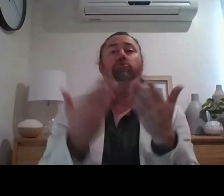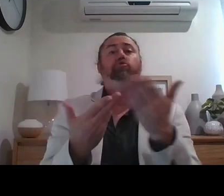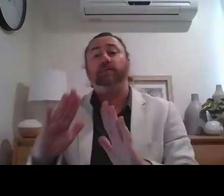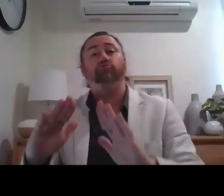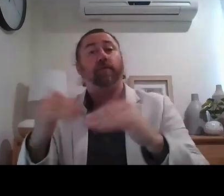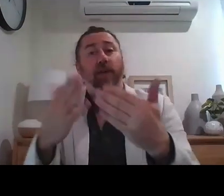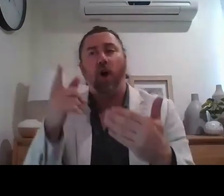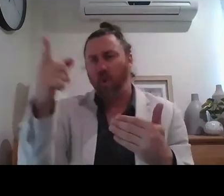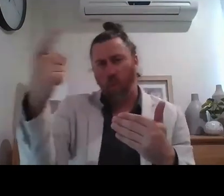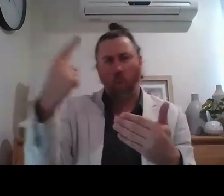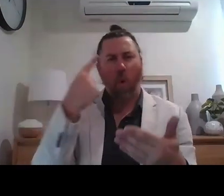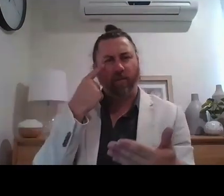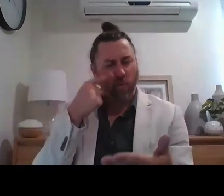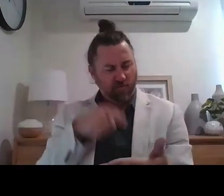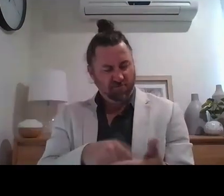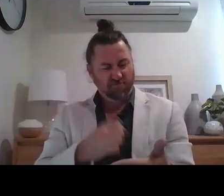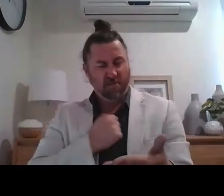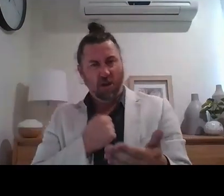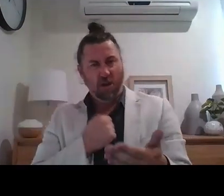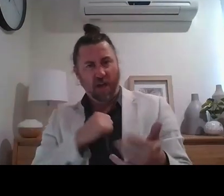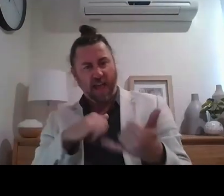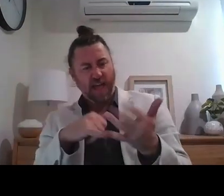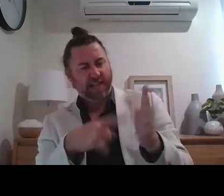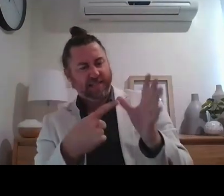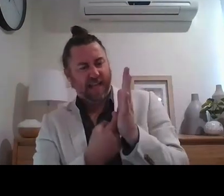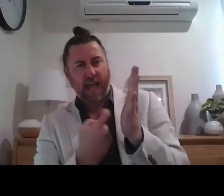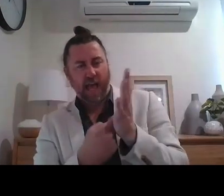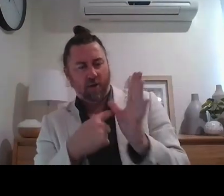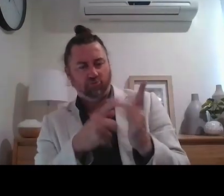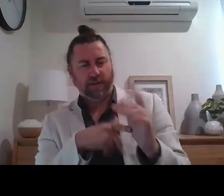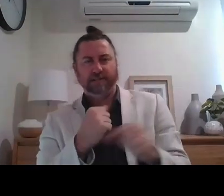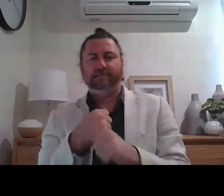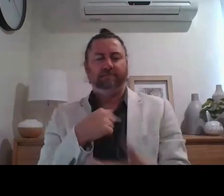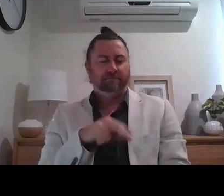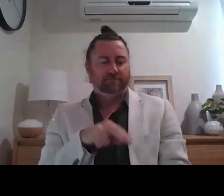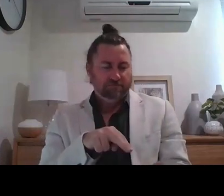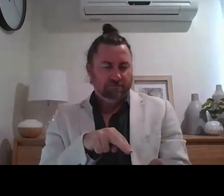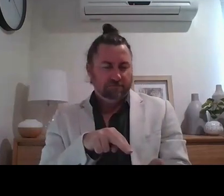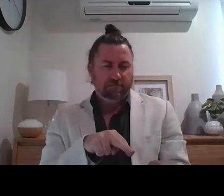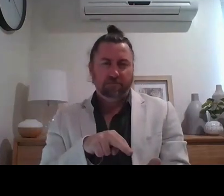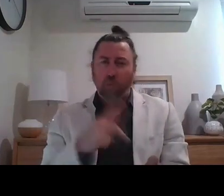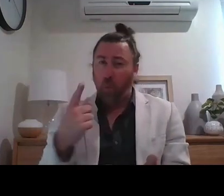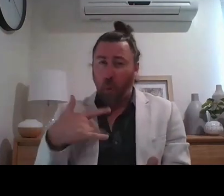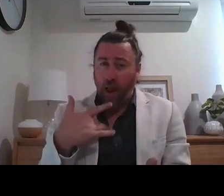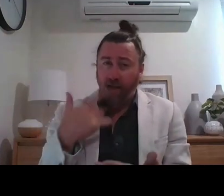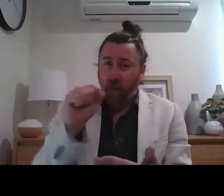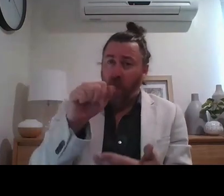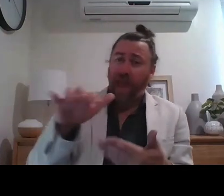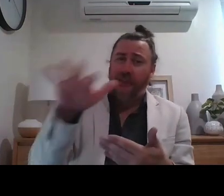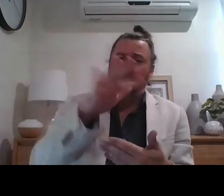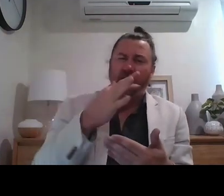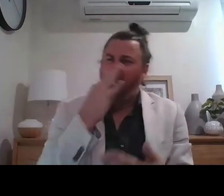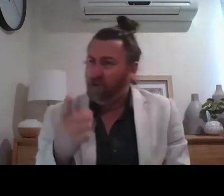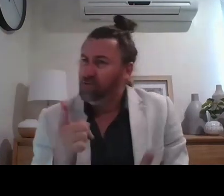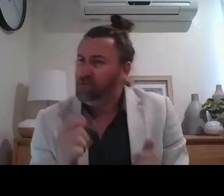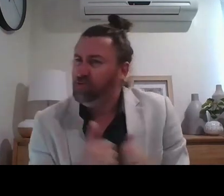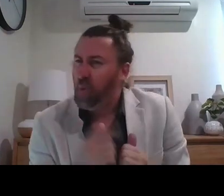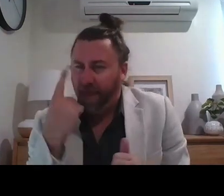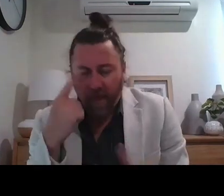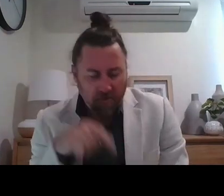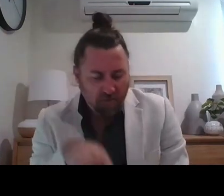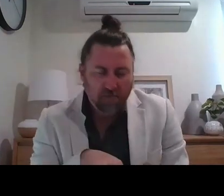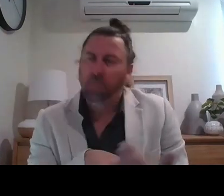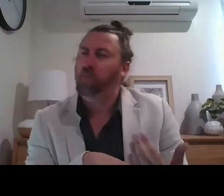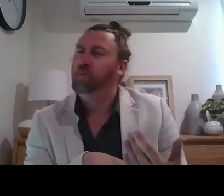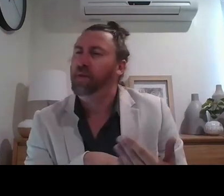ratings, have conversations with your residents and your staff about what it means. If your data looks different or incorrect, please check the